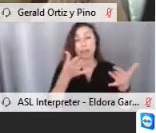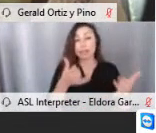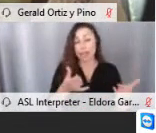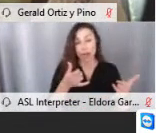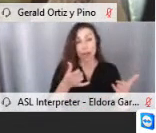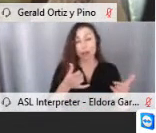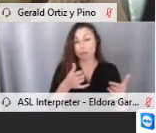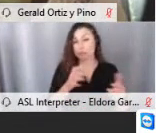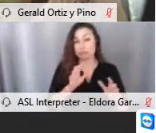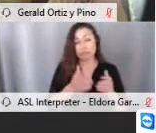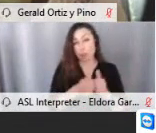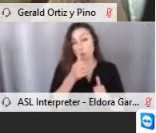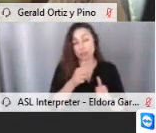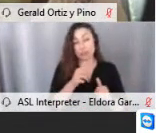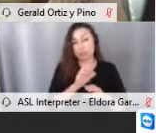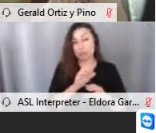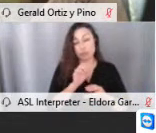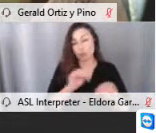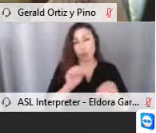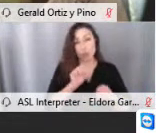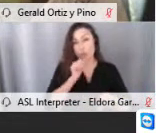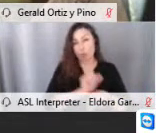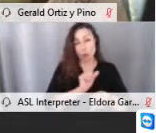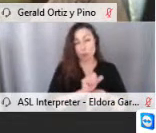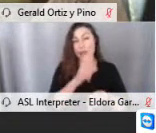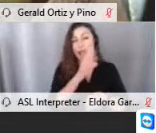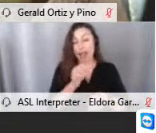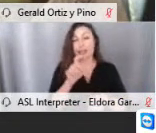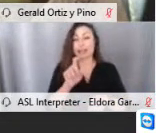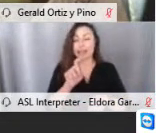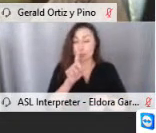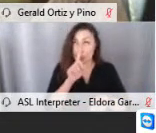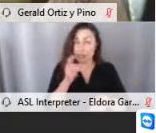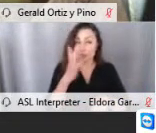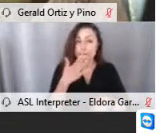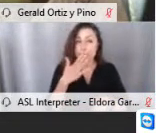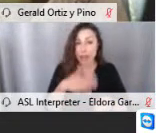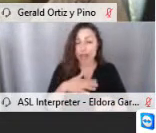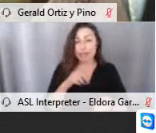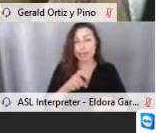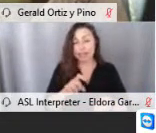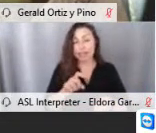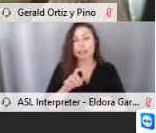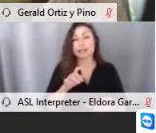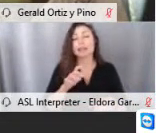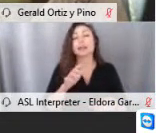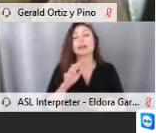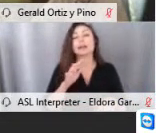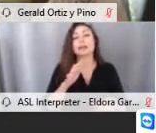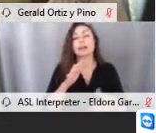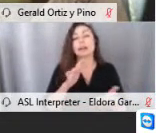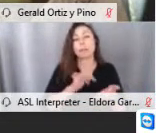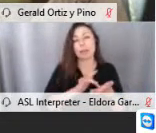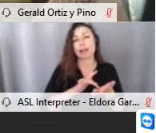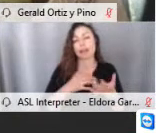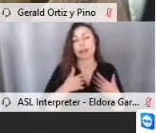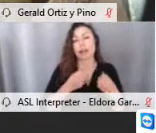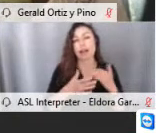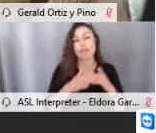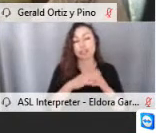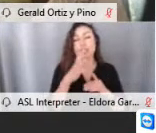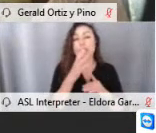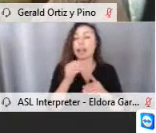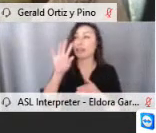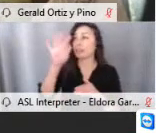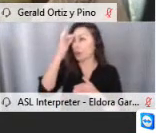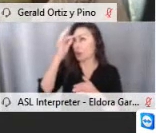newly unemployed and desperately needs healthcare coverage. That the federal government is giving us a nice increase in what they're